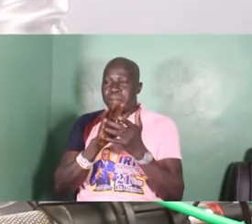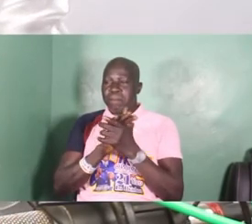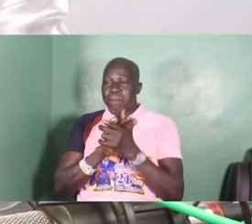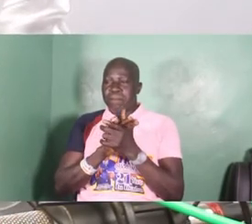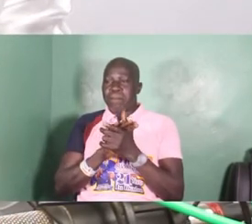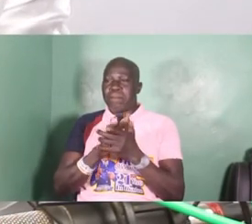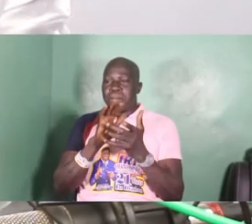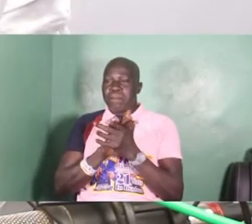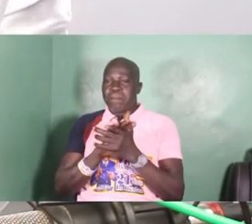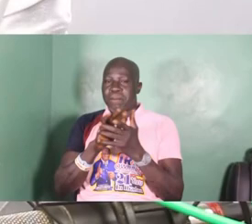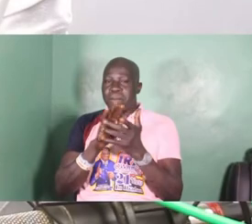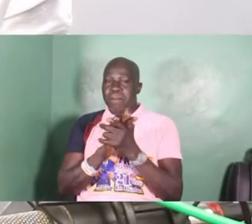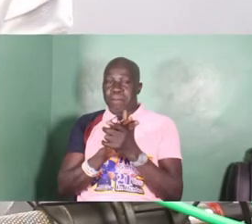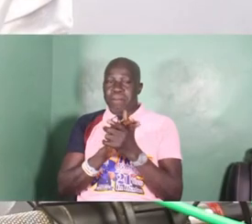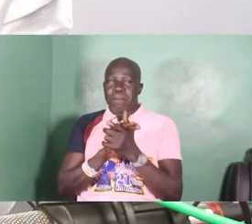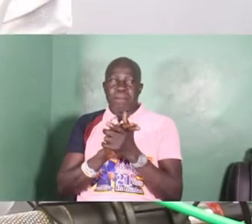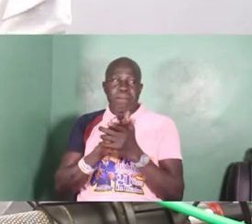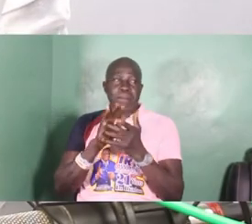Chara.